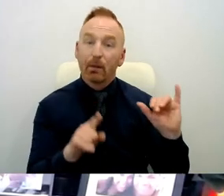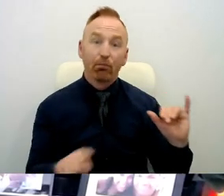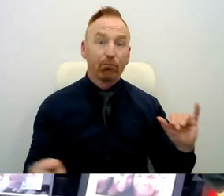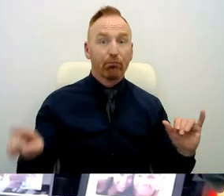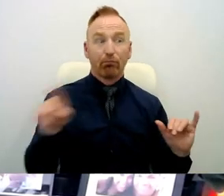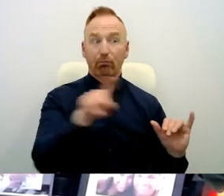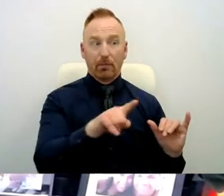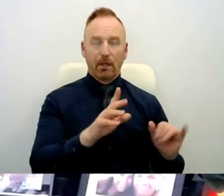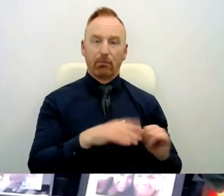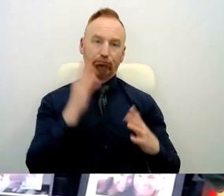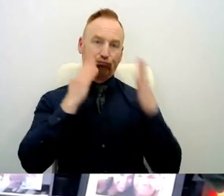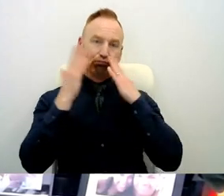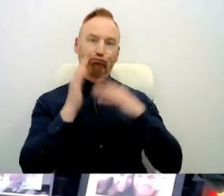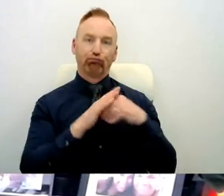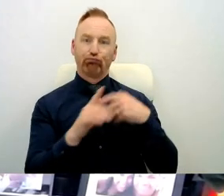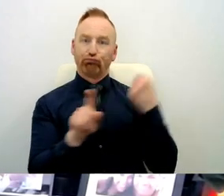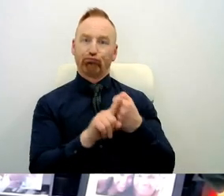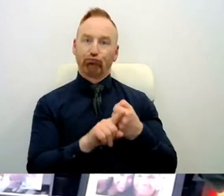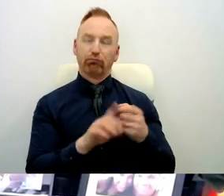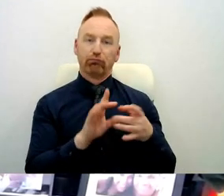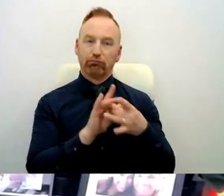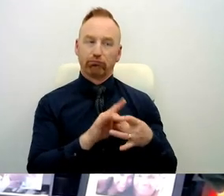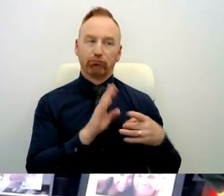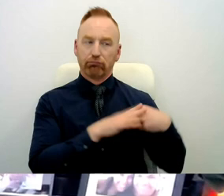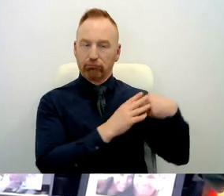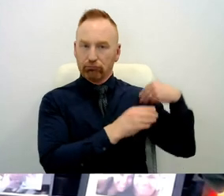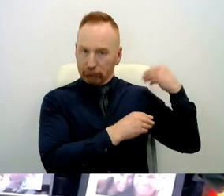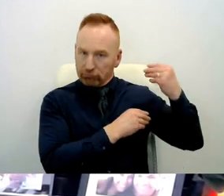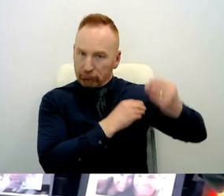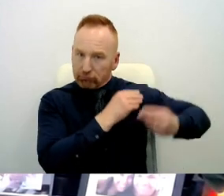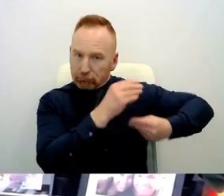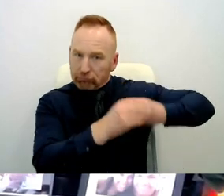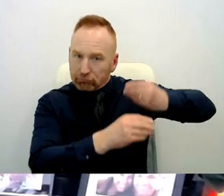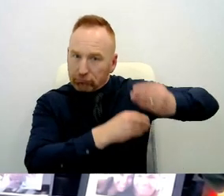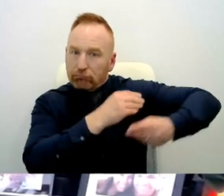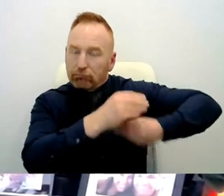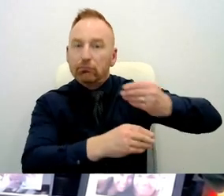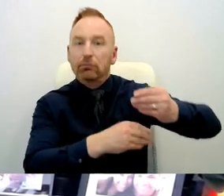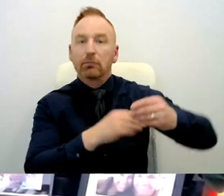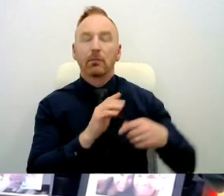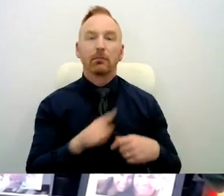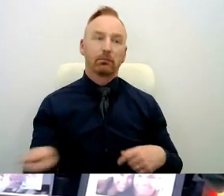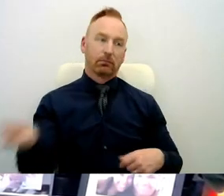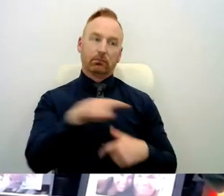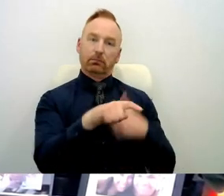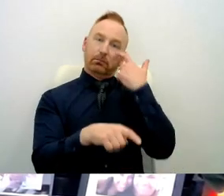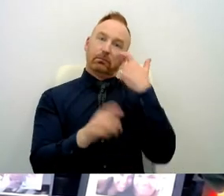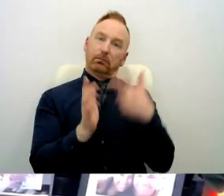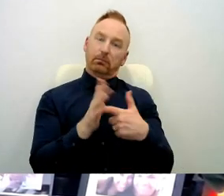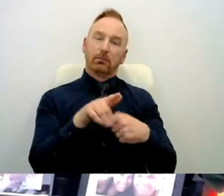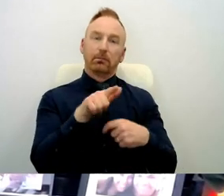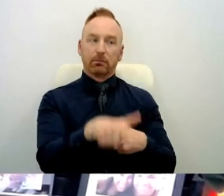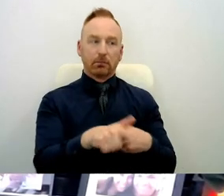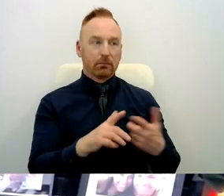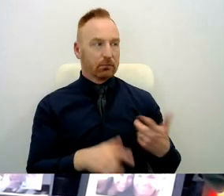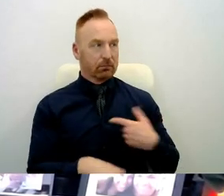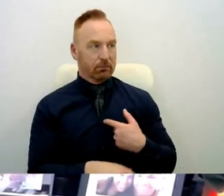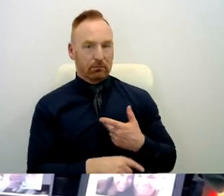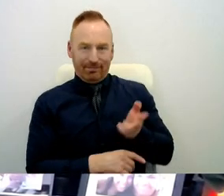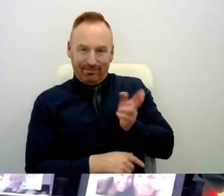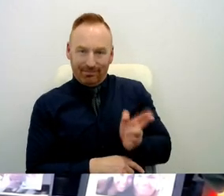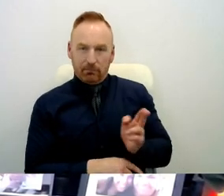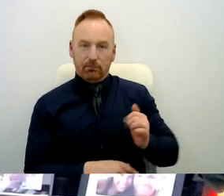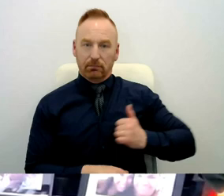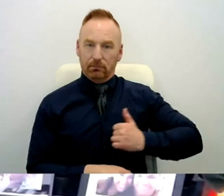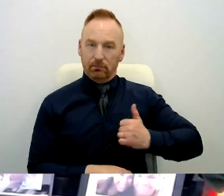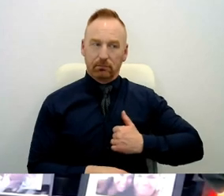must all be aware of the impacts of such violations from generation to generation. We have to recognize that the legacy of this